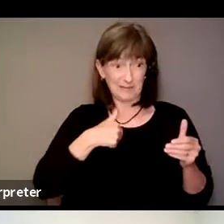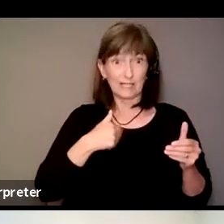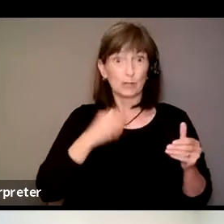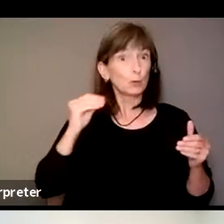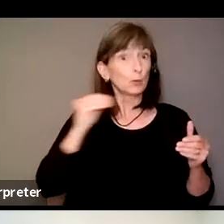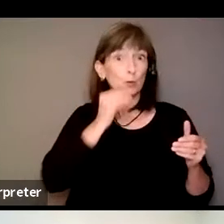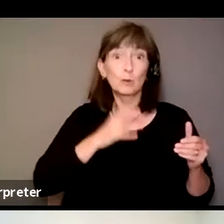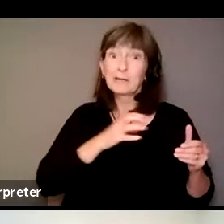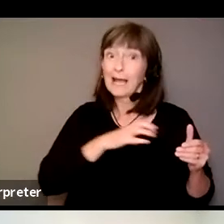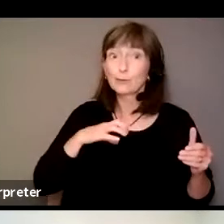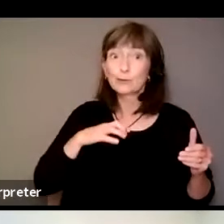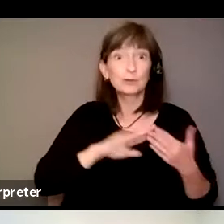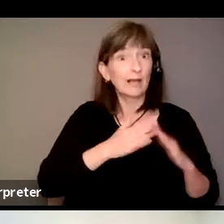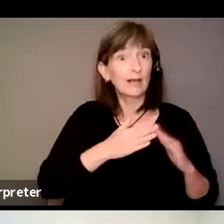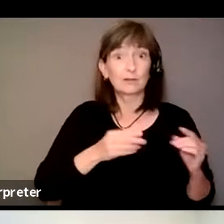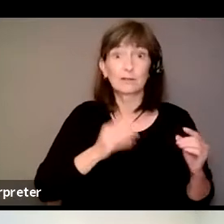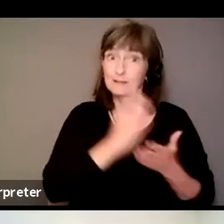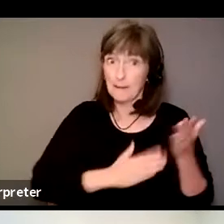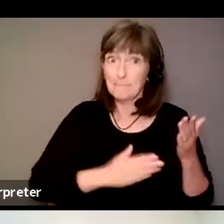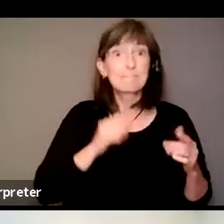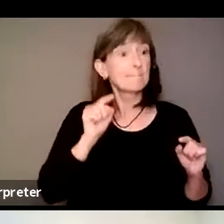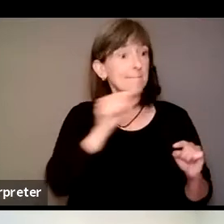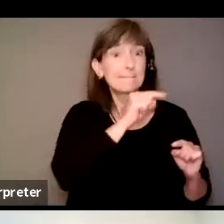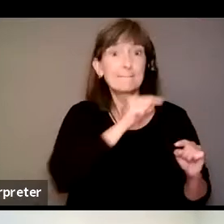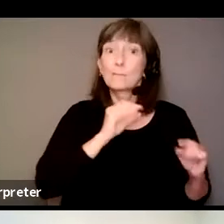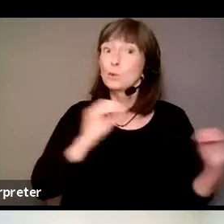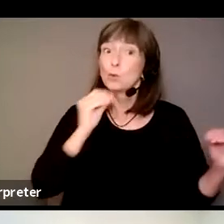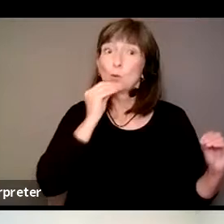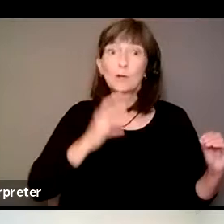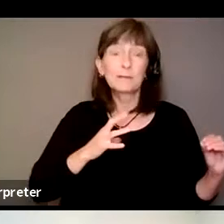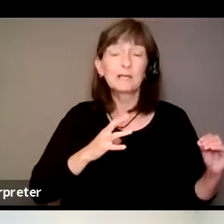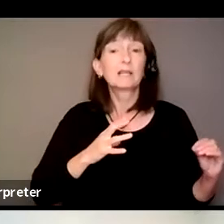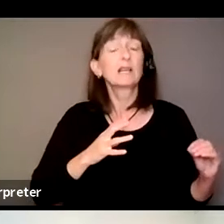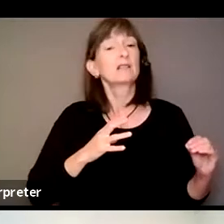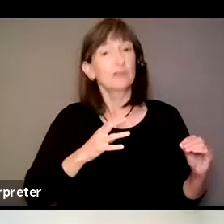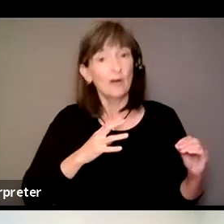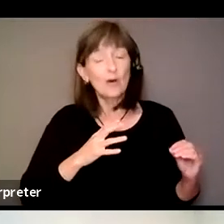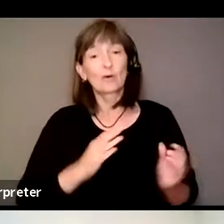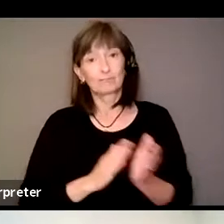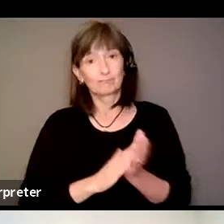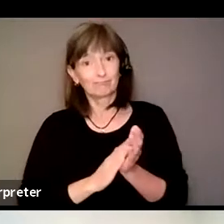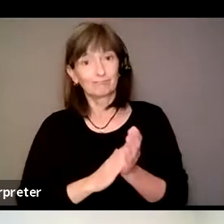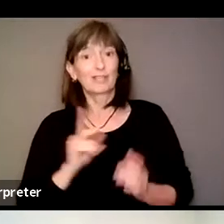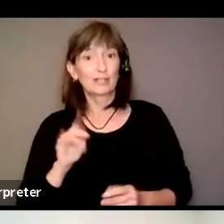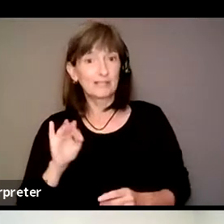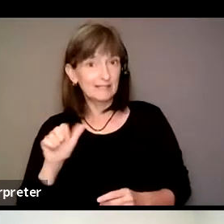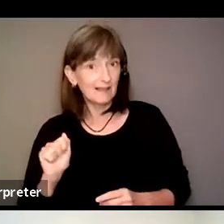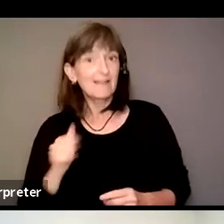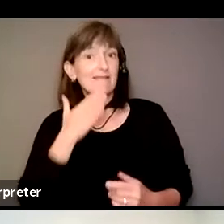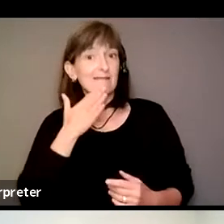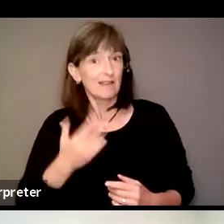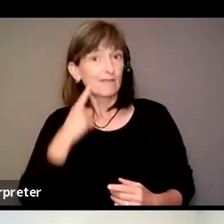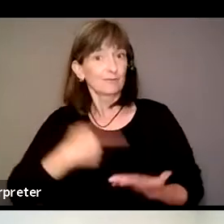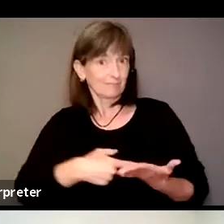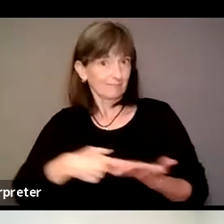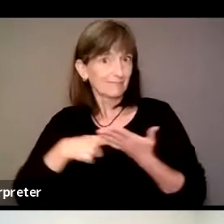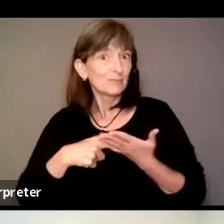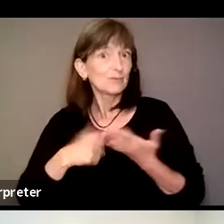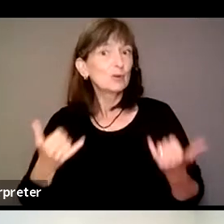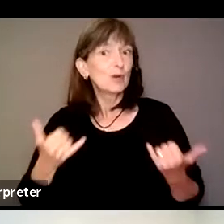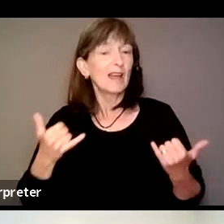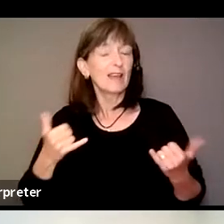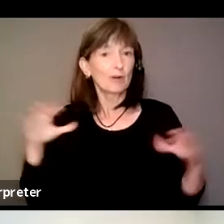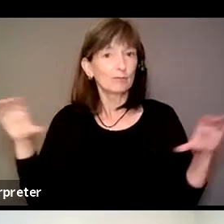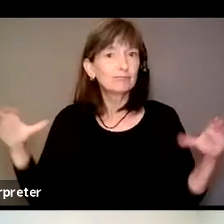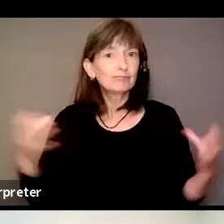all. So I'm really happy to be part of this conversation today. And I commend the minister, my friend, of course, Krista, to bring this together and